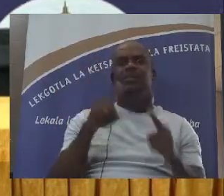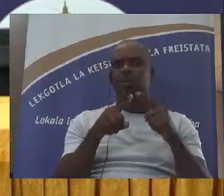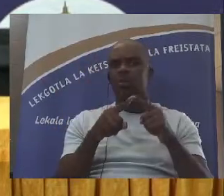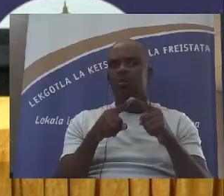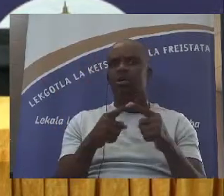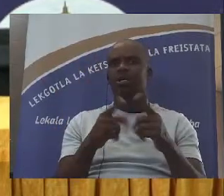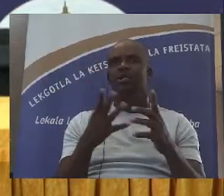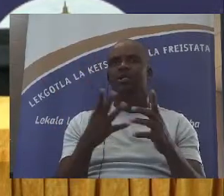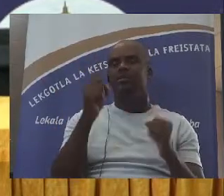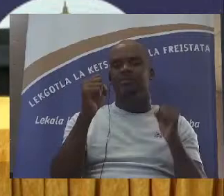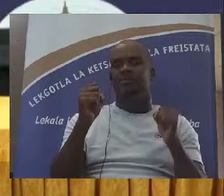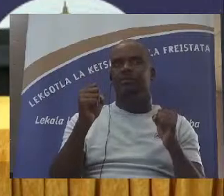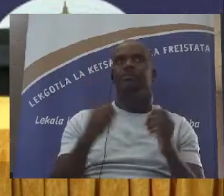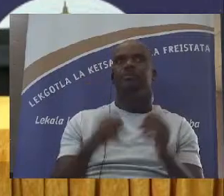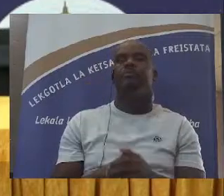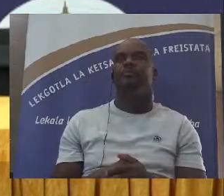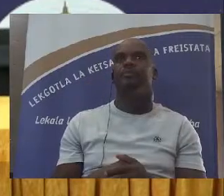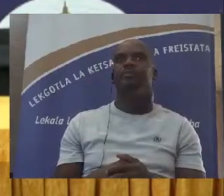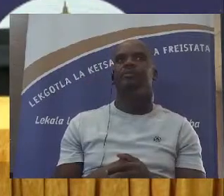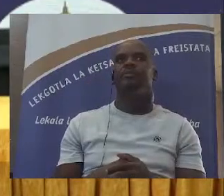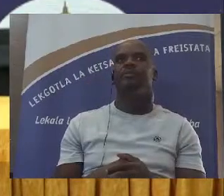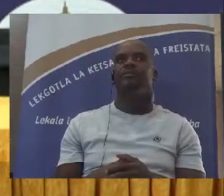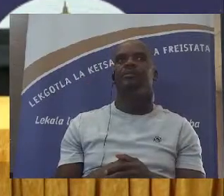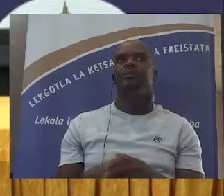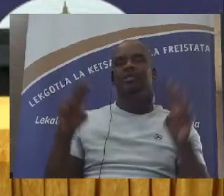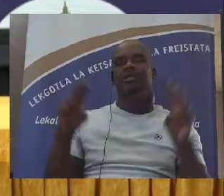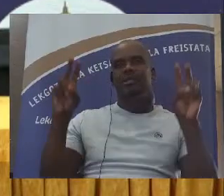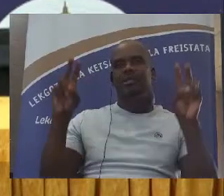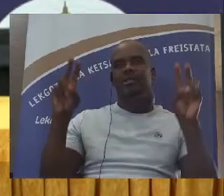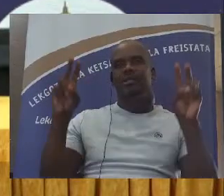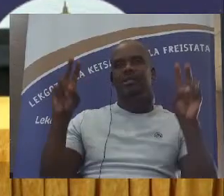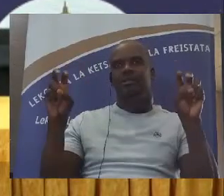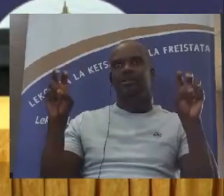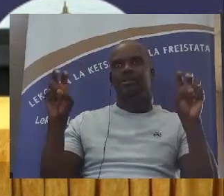Very critical. The issue of SIFA.